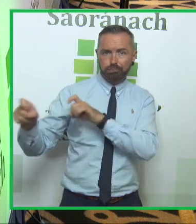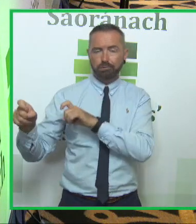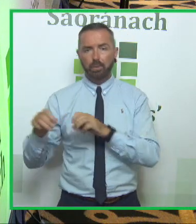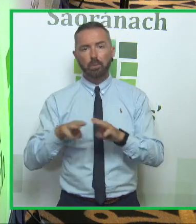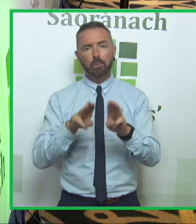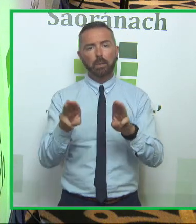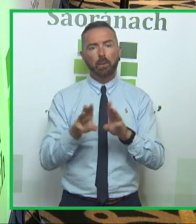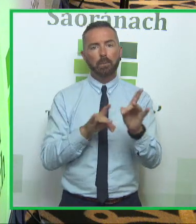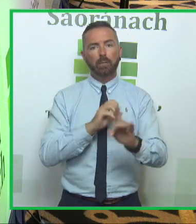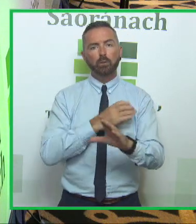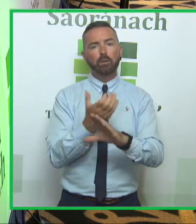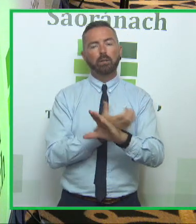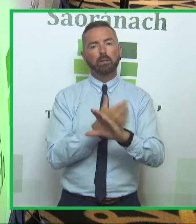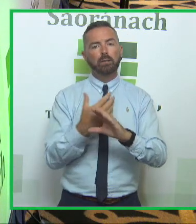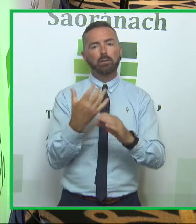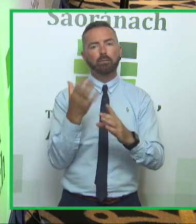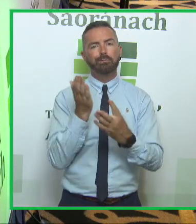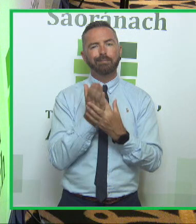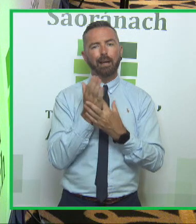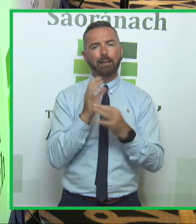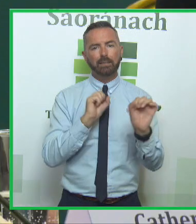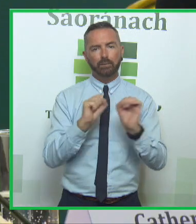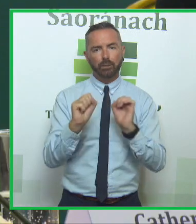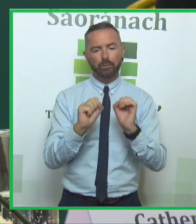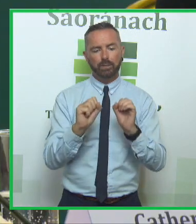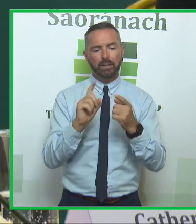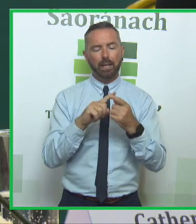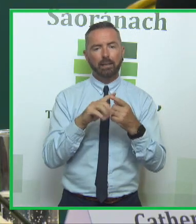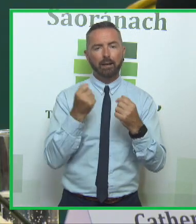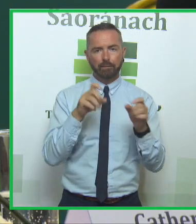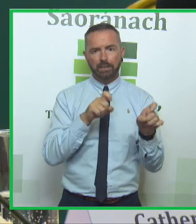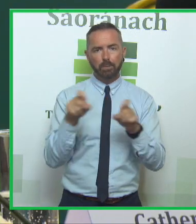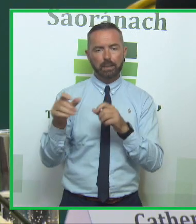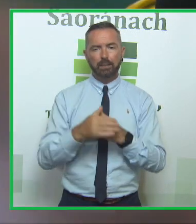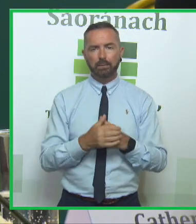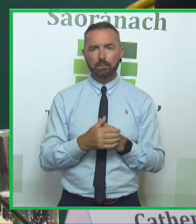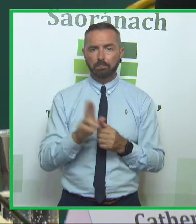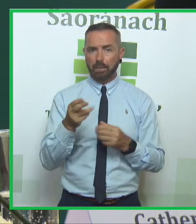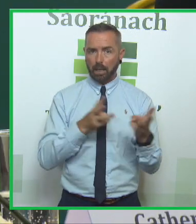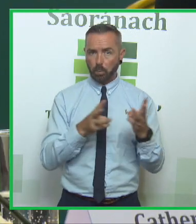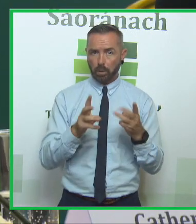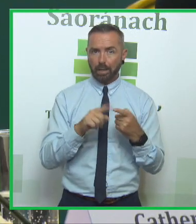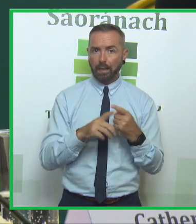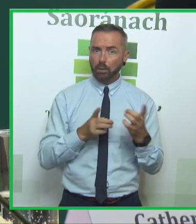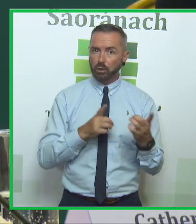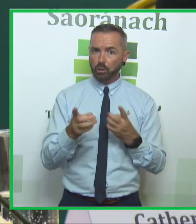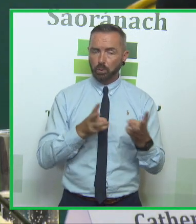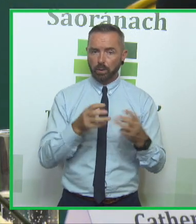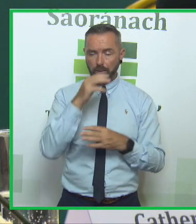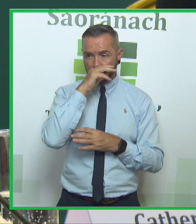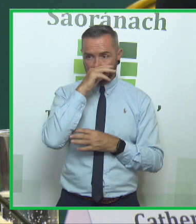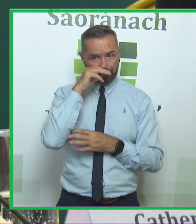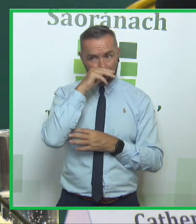making sure that they're continuing that security and that stability. So it can work and it has worked. We have